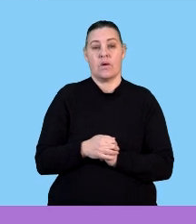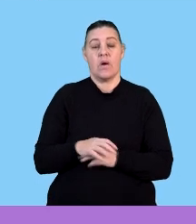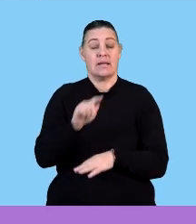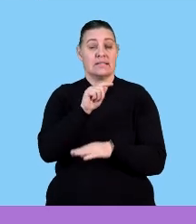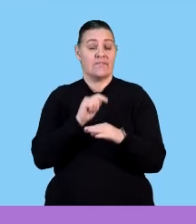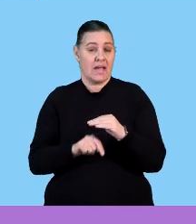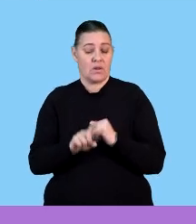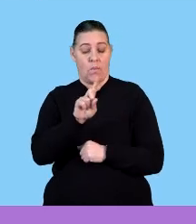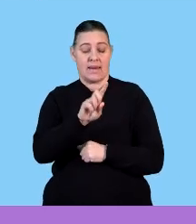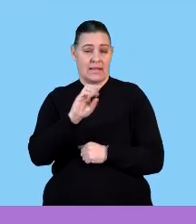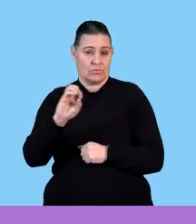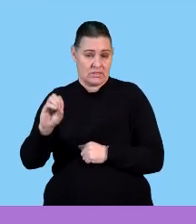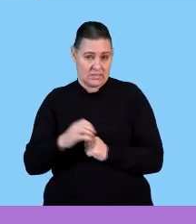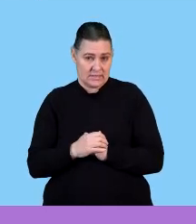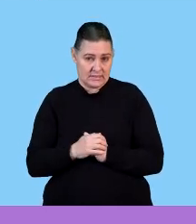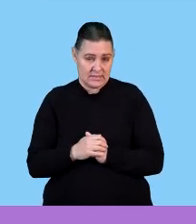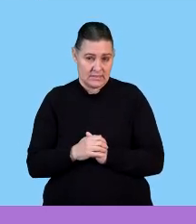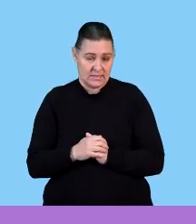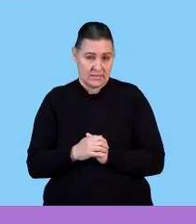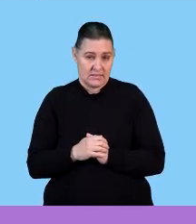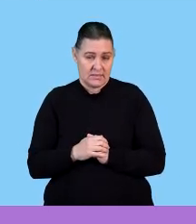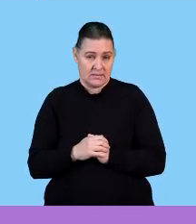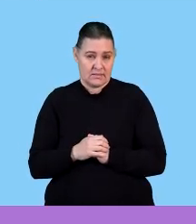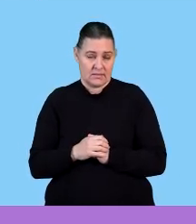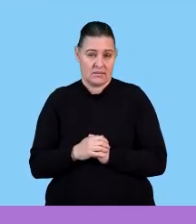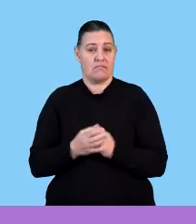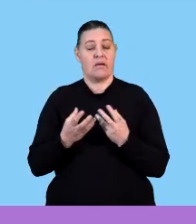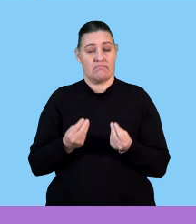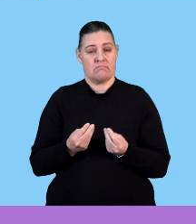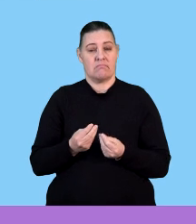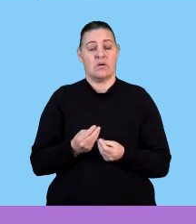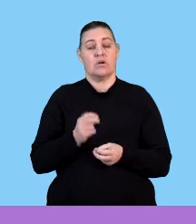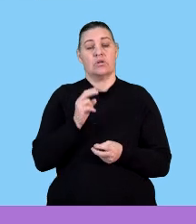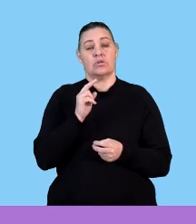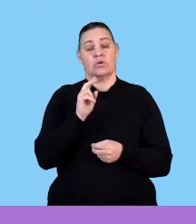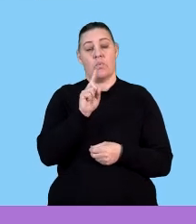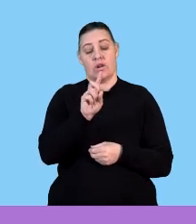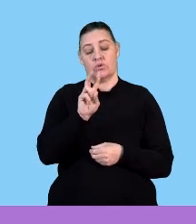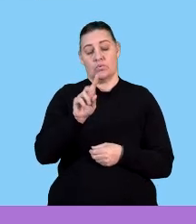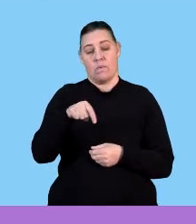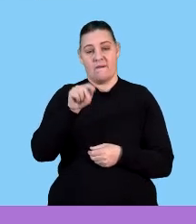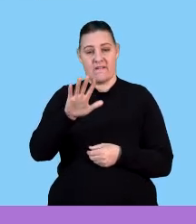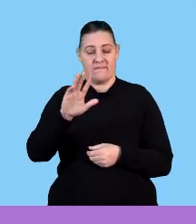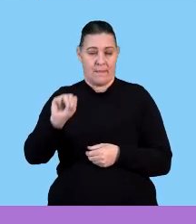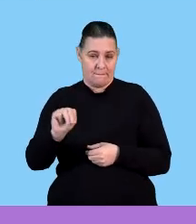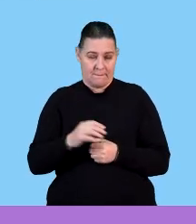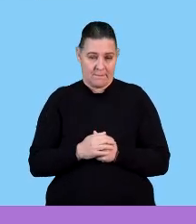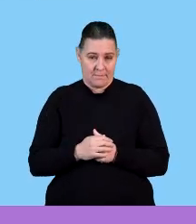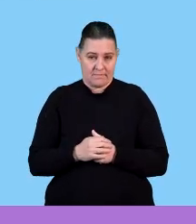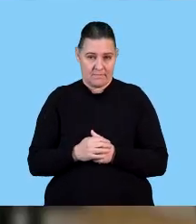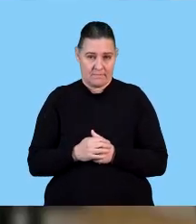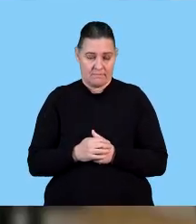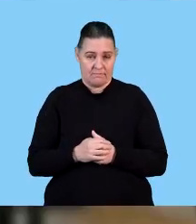So we divide that by 100. Okay, and then 12,5 meters.